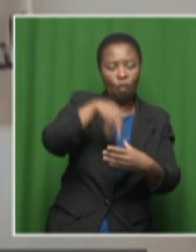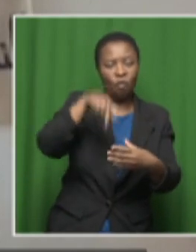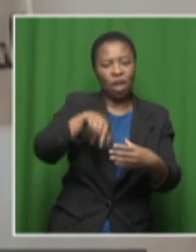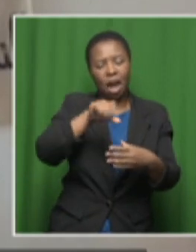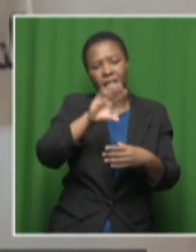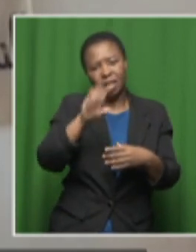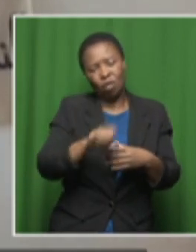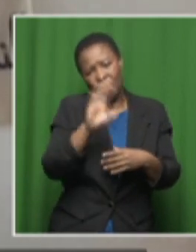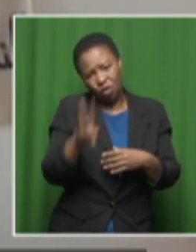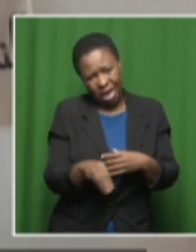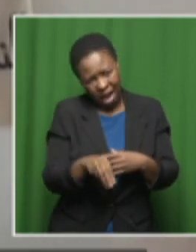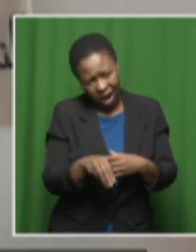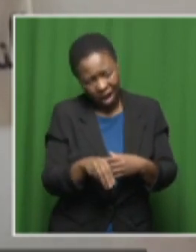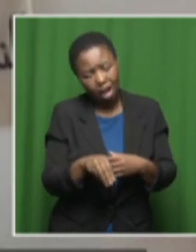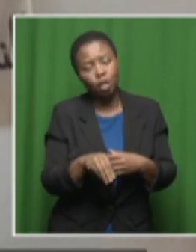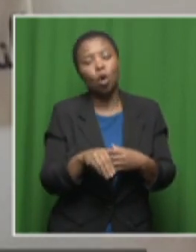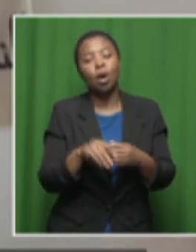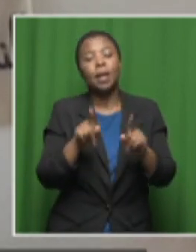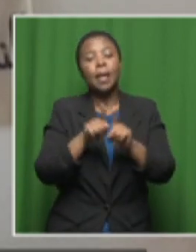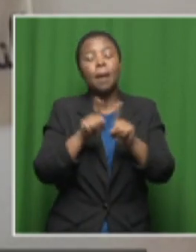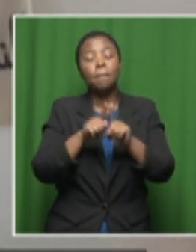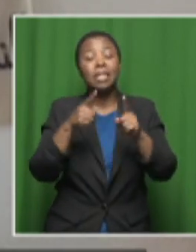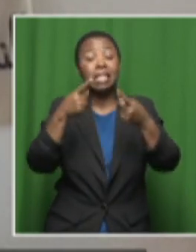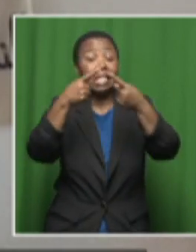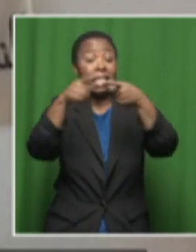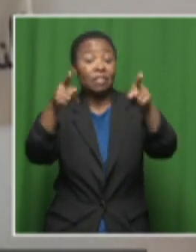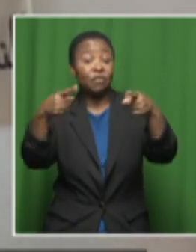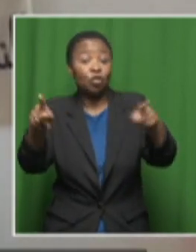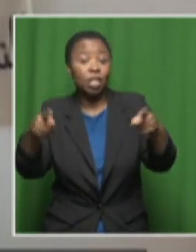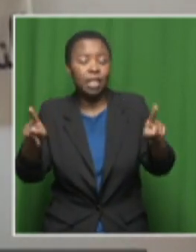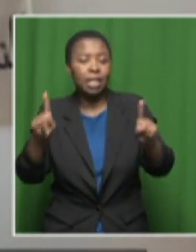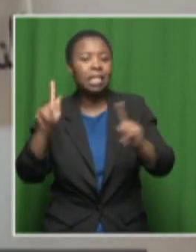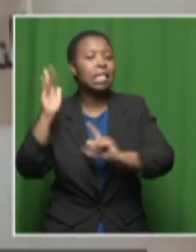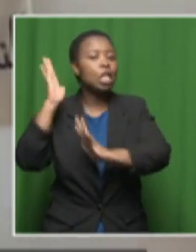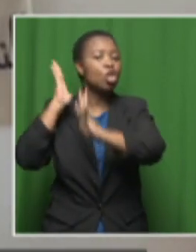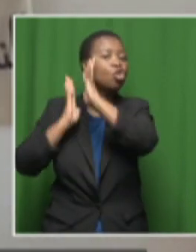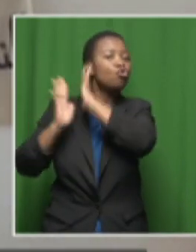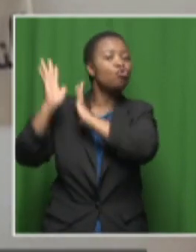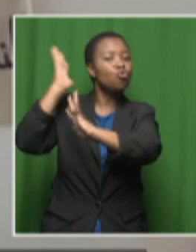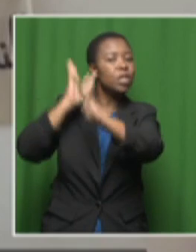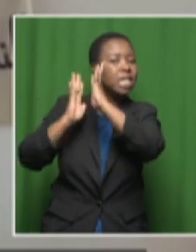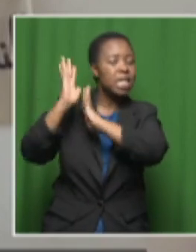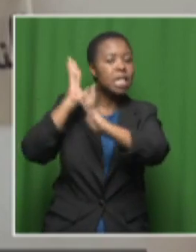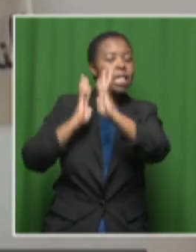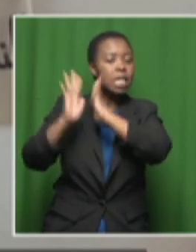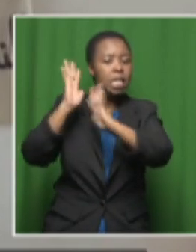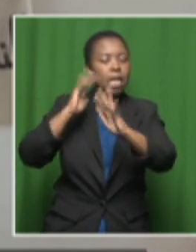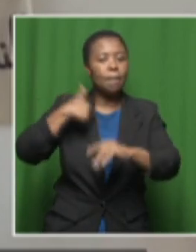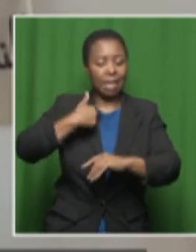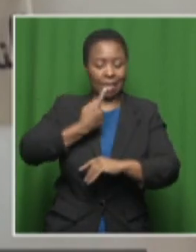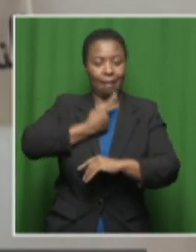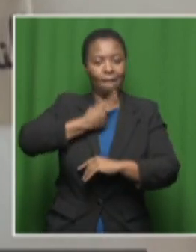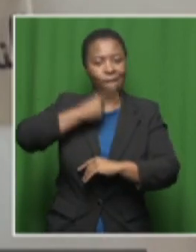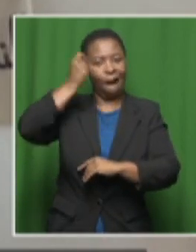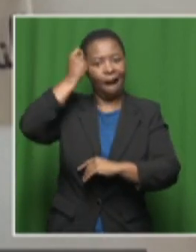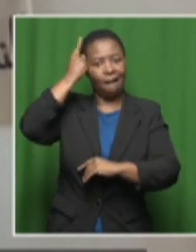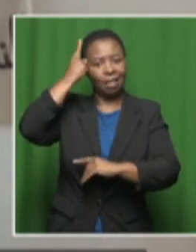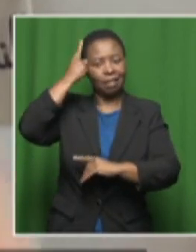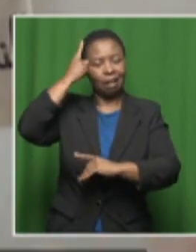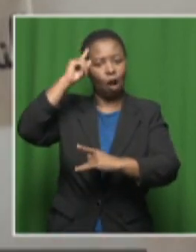of those different histories embedded in the way that I understand myself in this